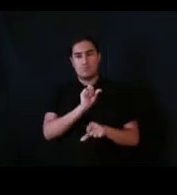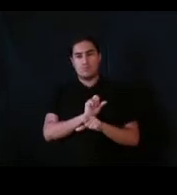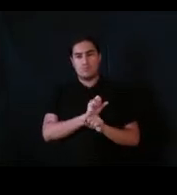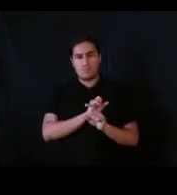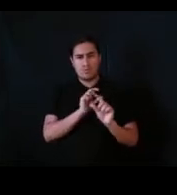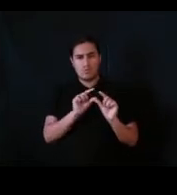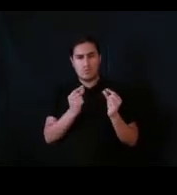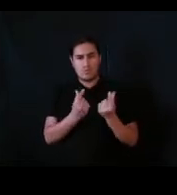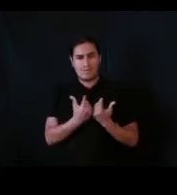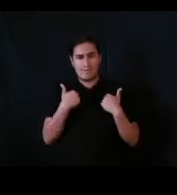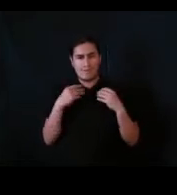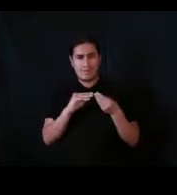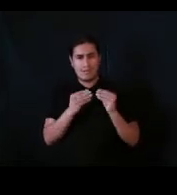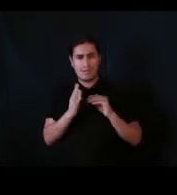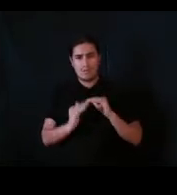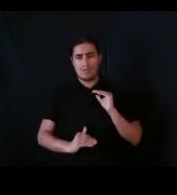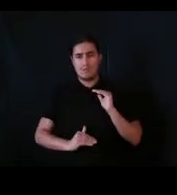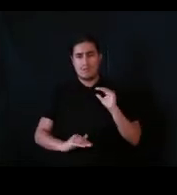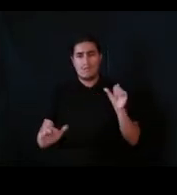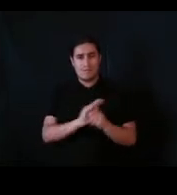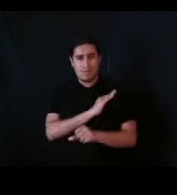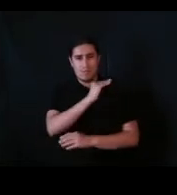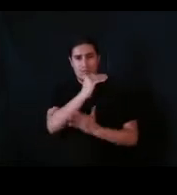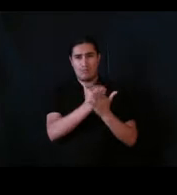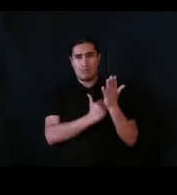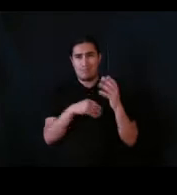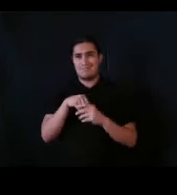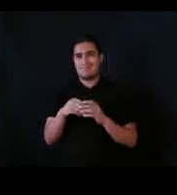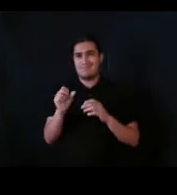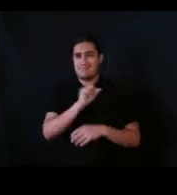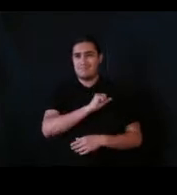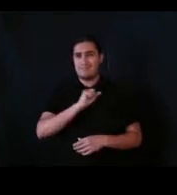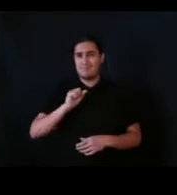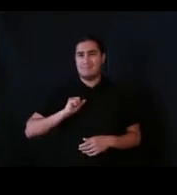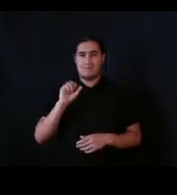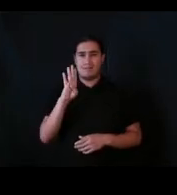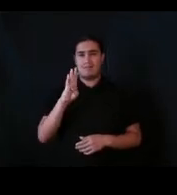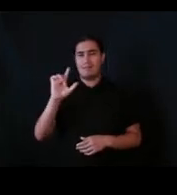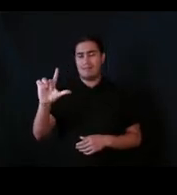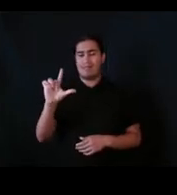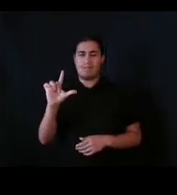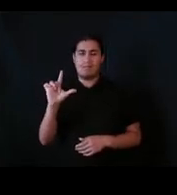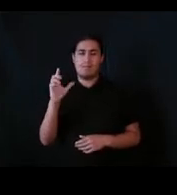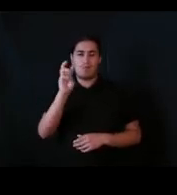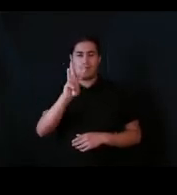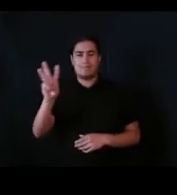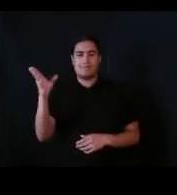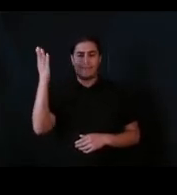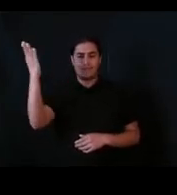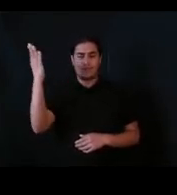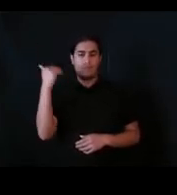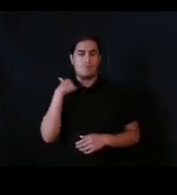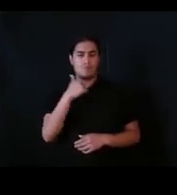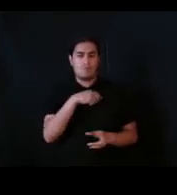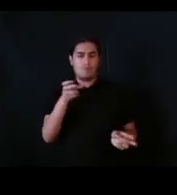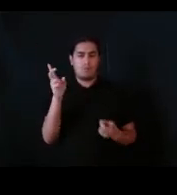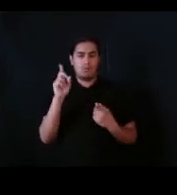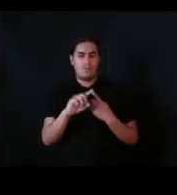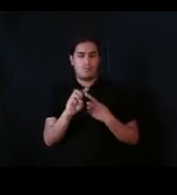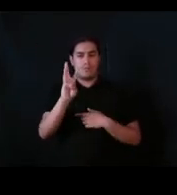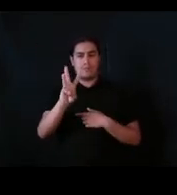have quite a number of them the full list of them is on our senate bill 671 website online they're posted on our